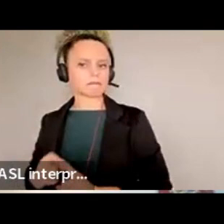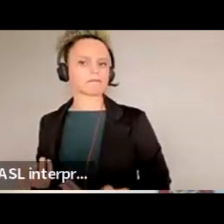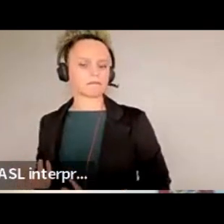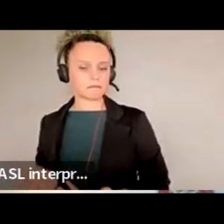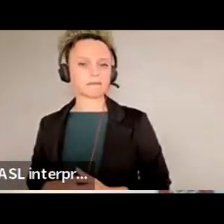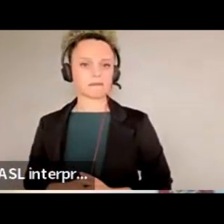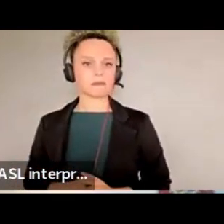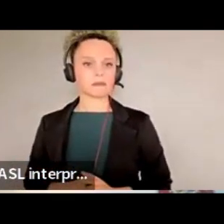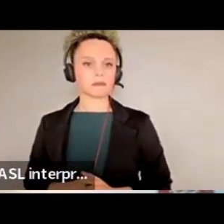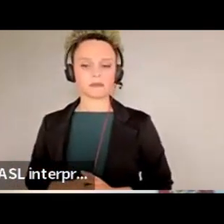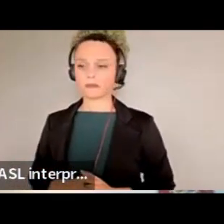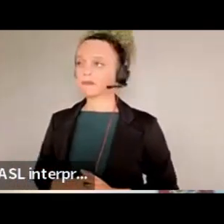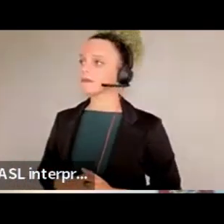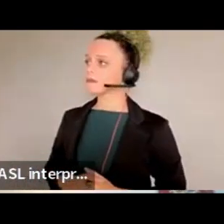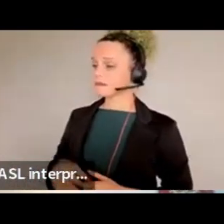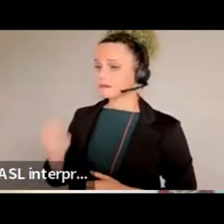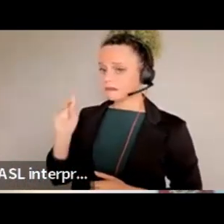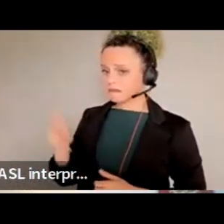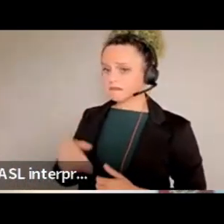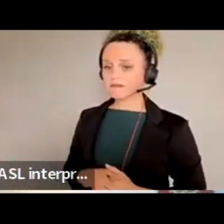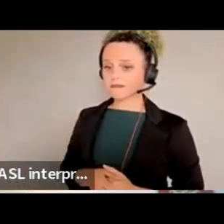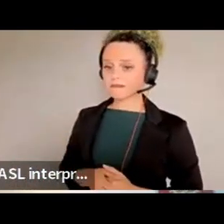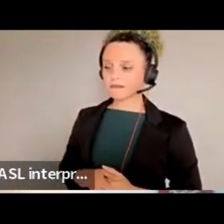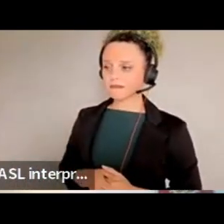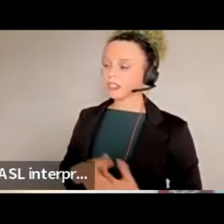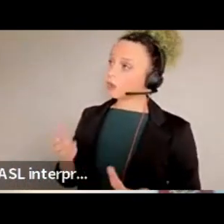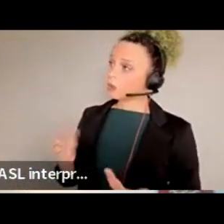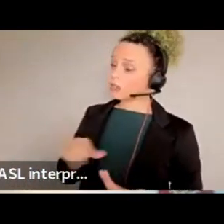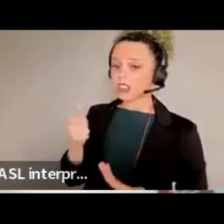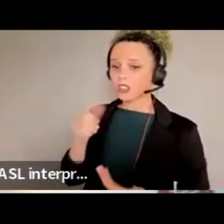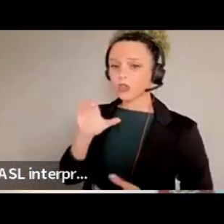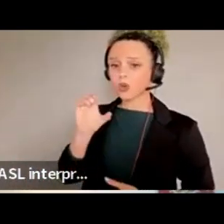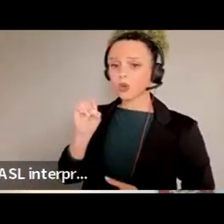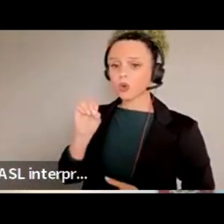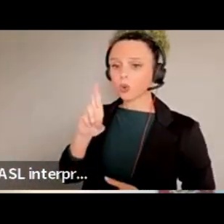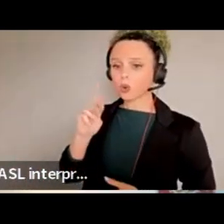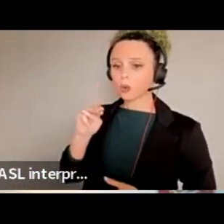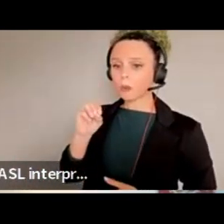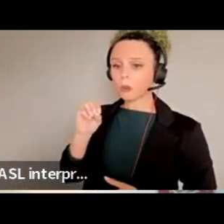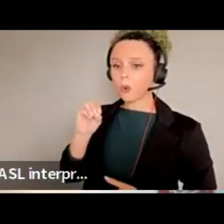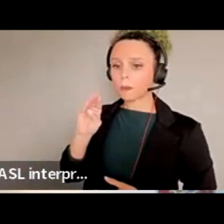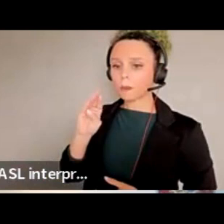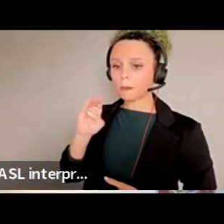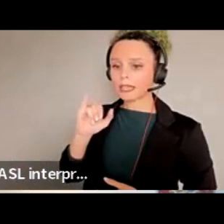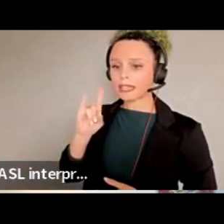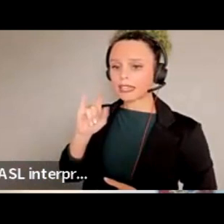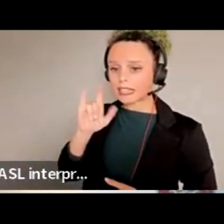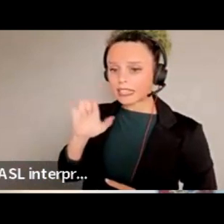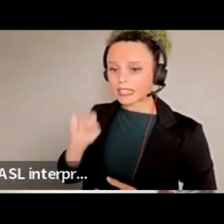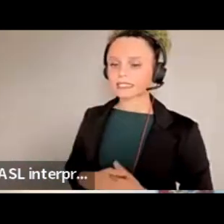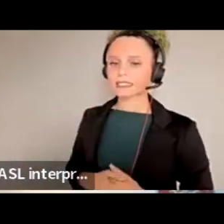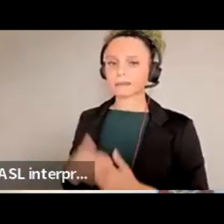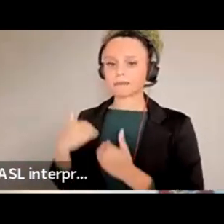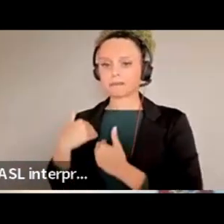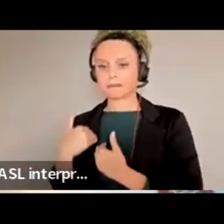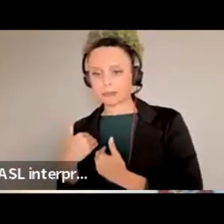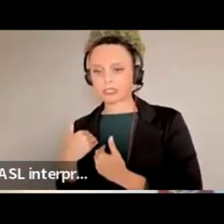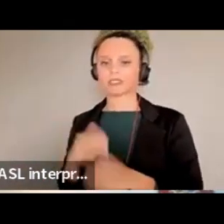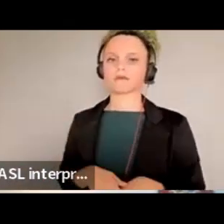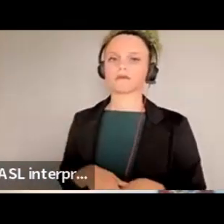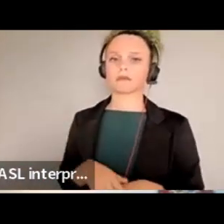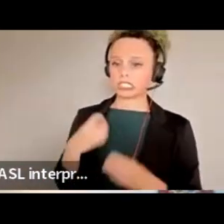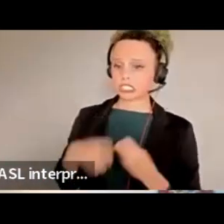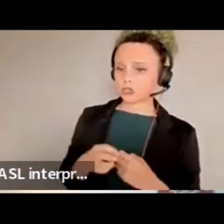anomalies. Those seem to be the common ones. Okay. Yeah.